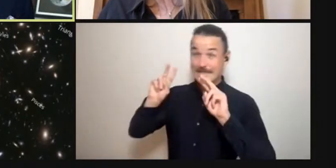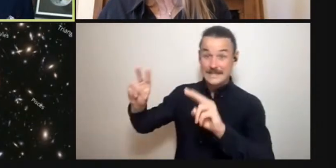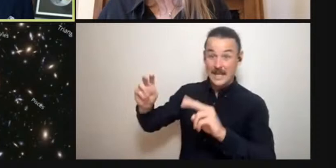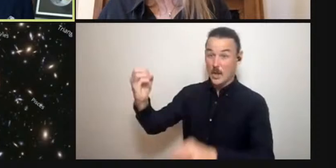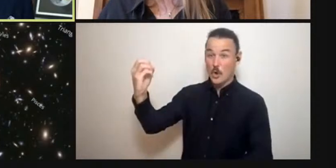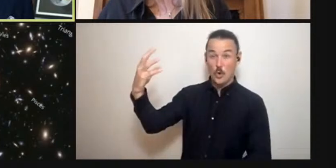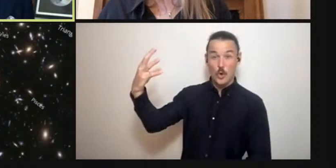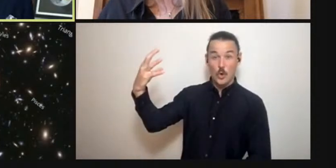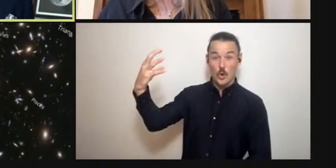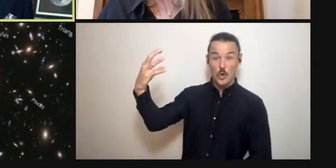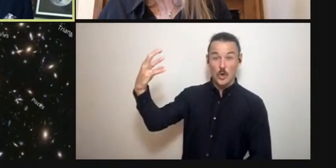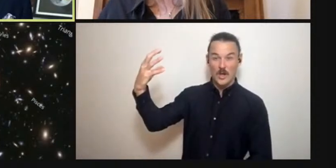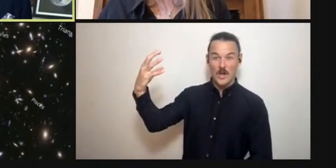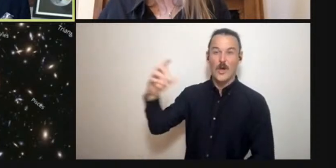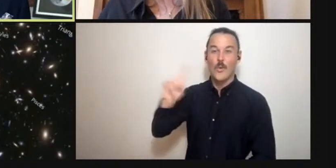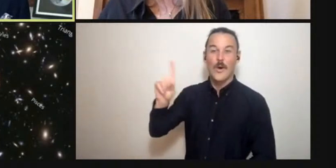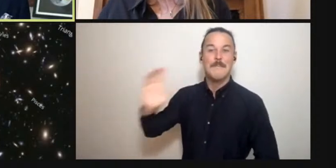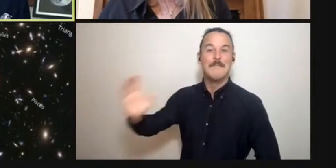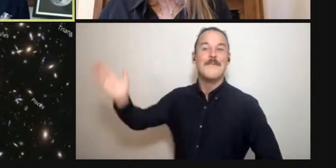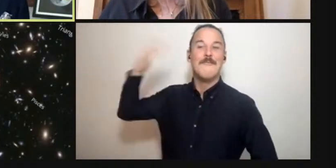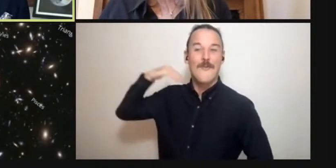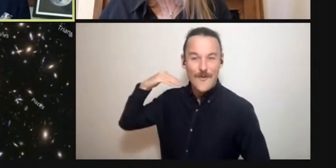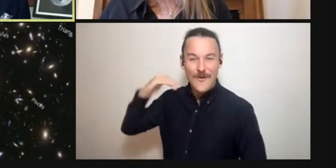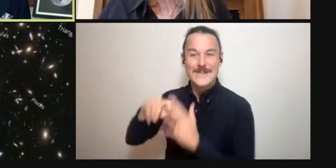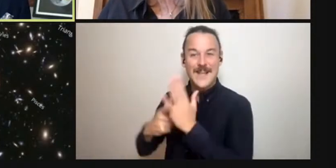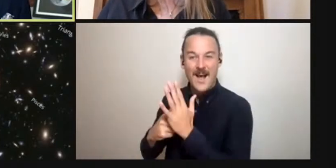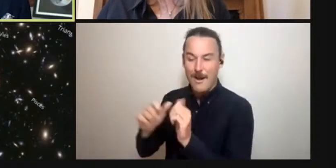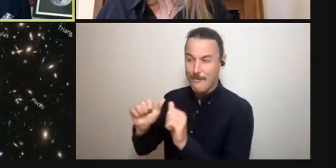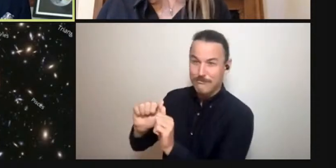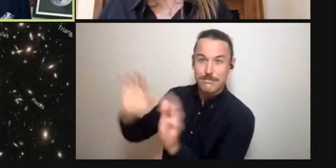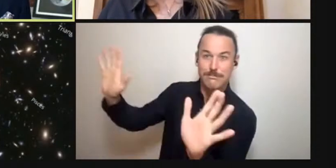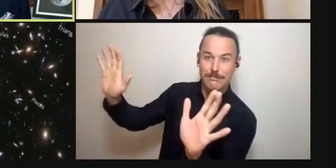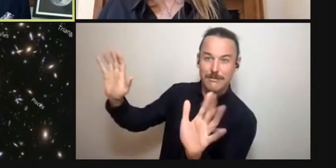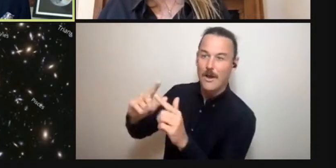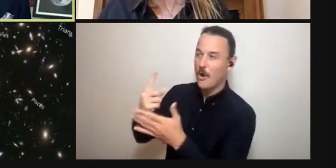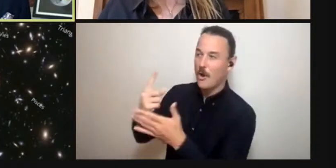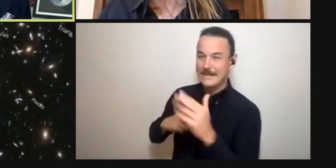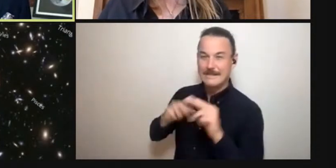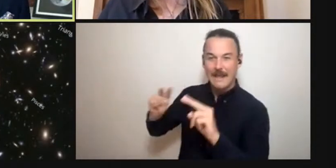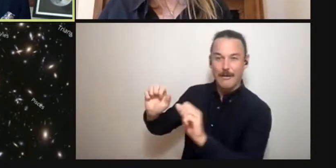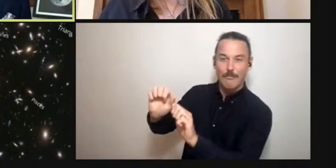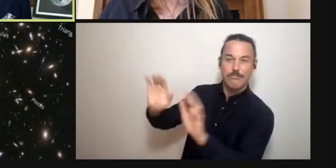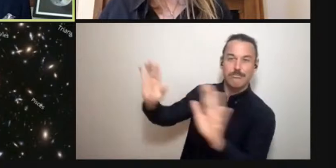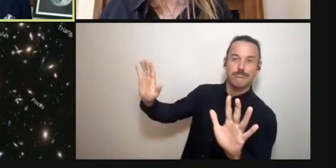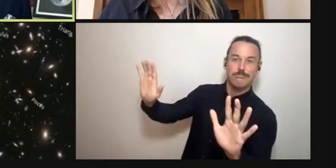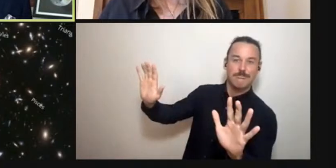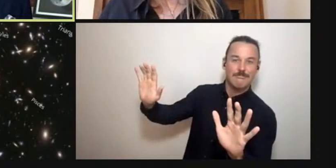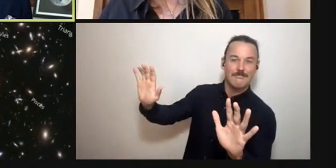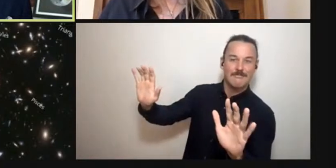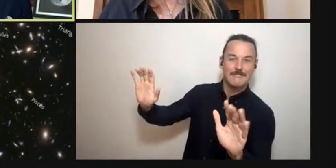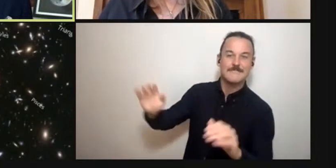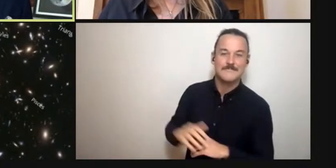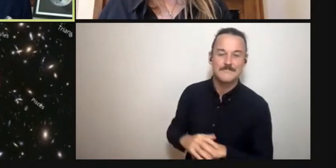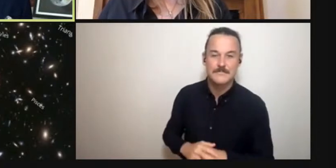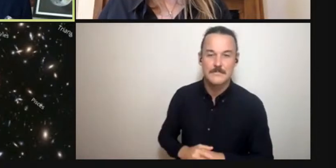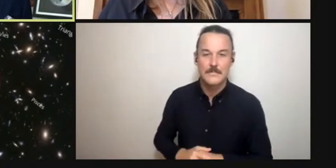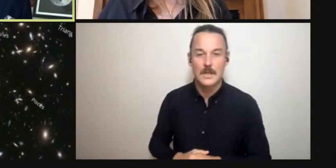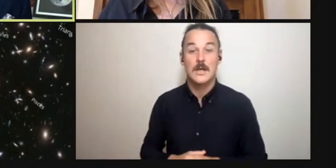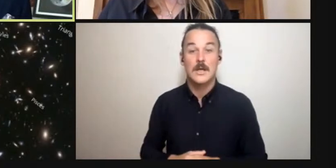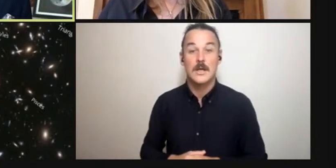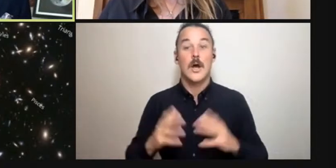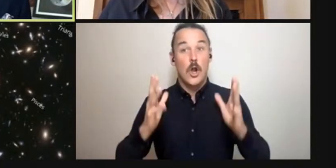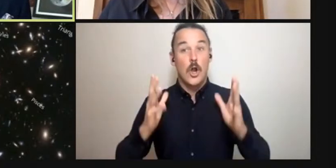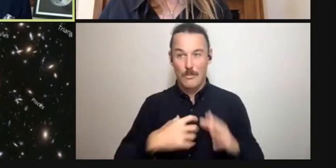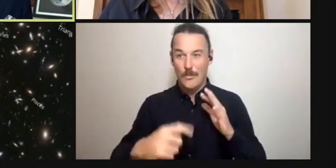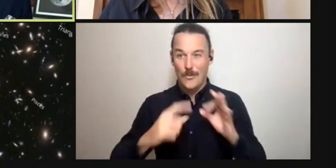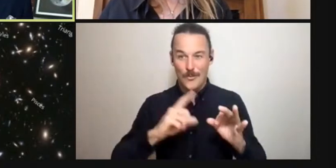coming towards us. So, all right, lots of constellation questions. I'm going to have to leave those. I will just say very quickly to Rebecca,